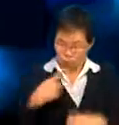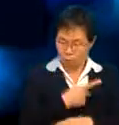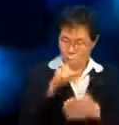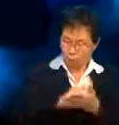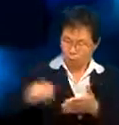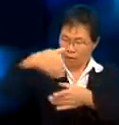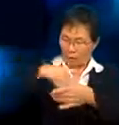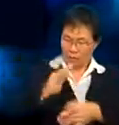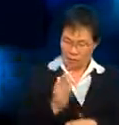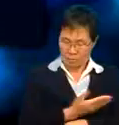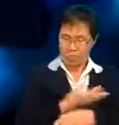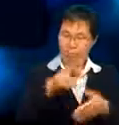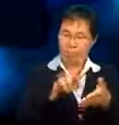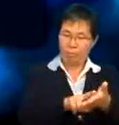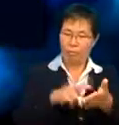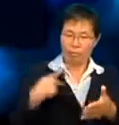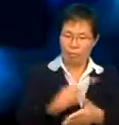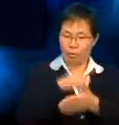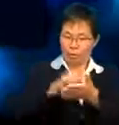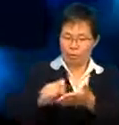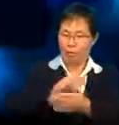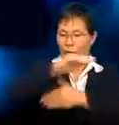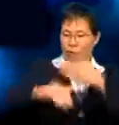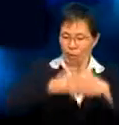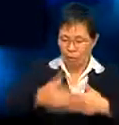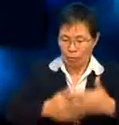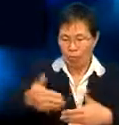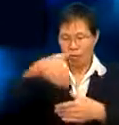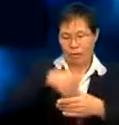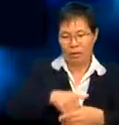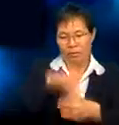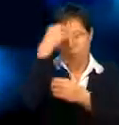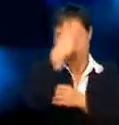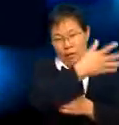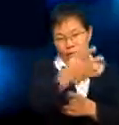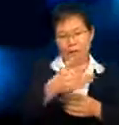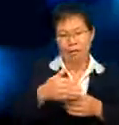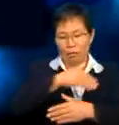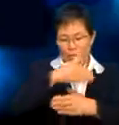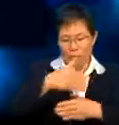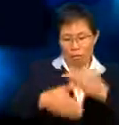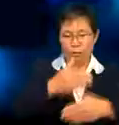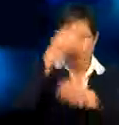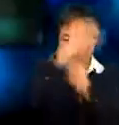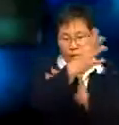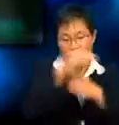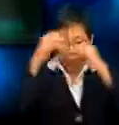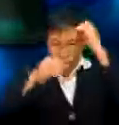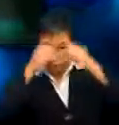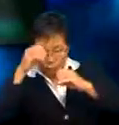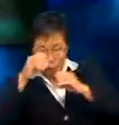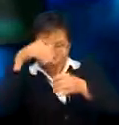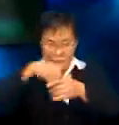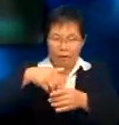our report? We write all the procedures, information, and observations from the experiment.